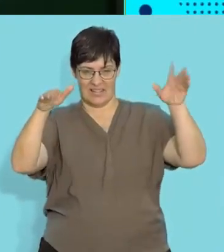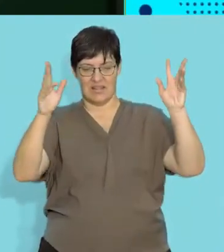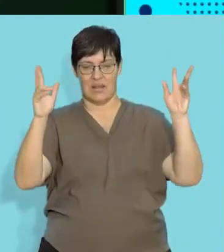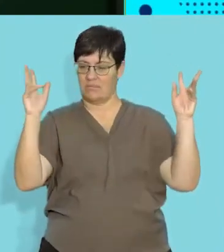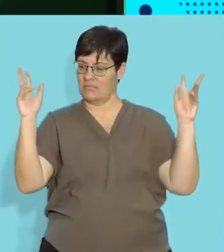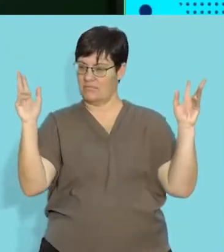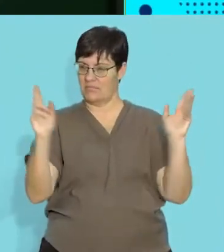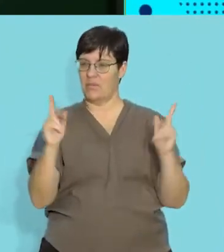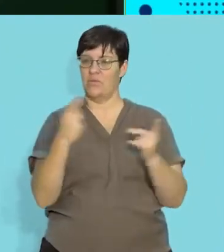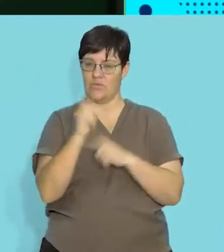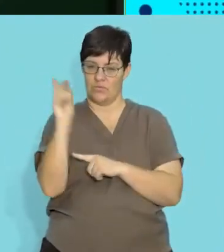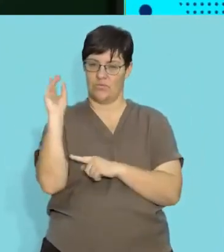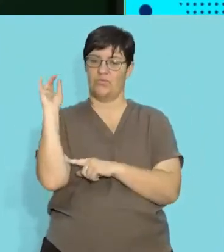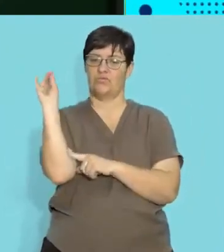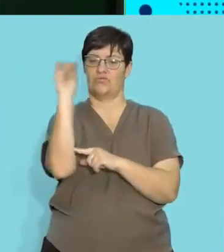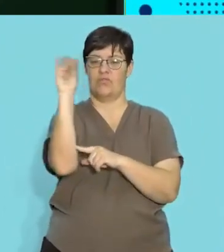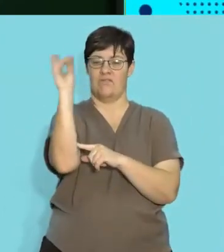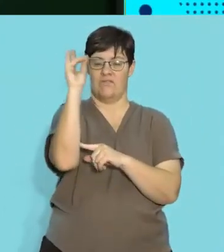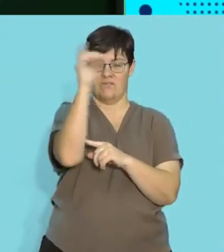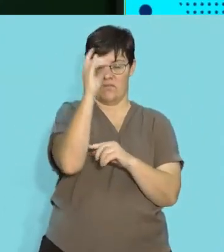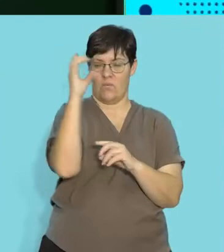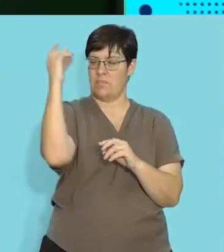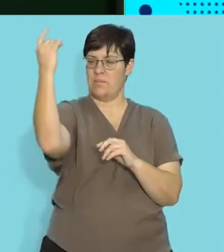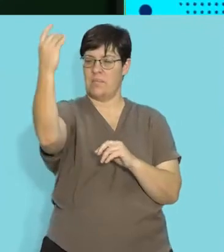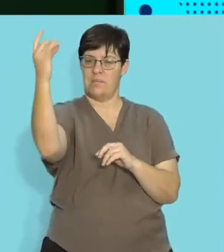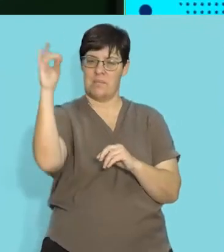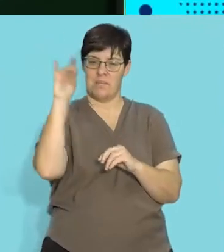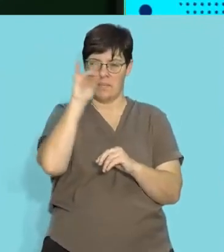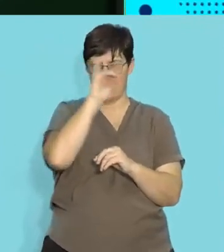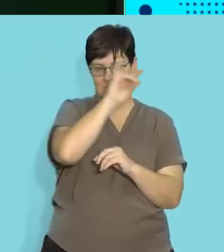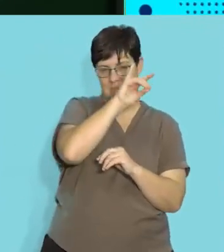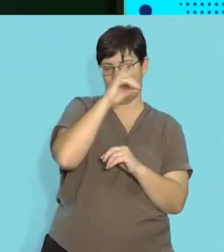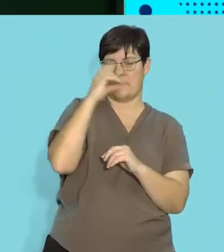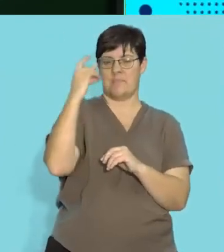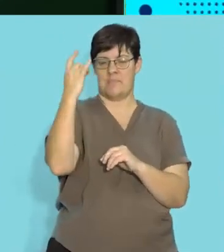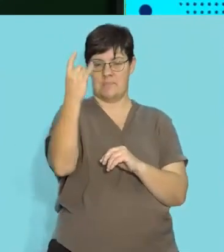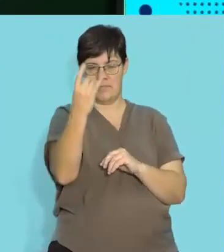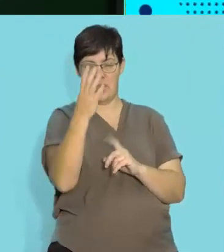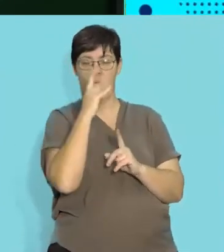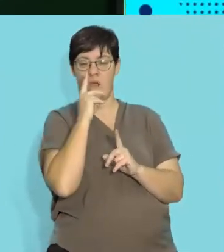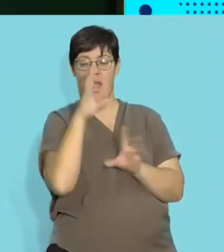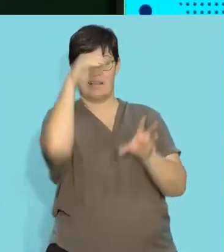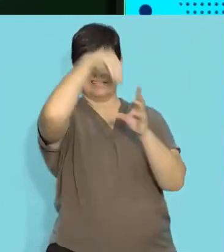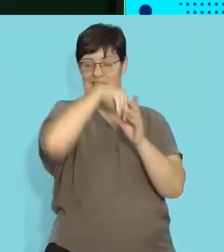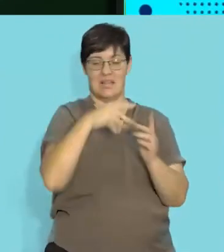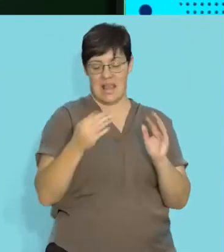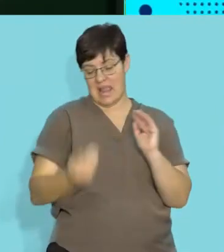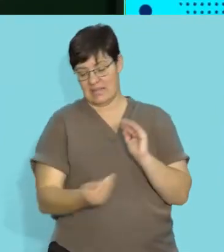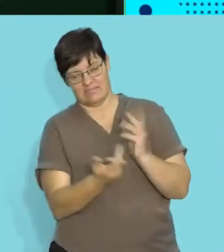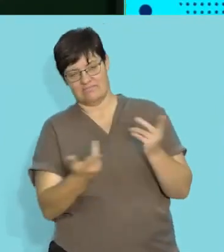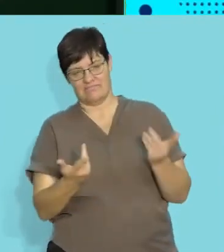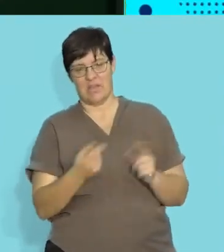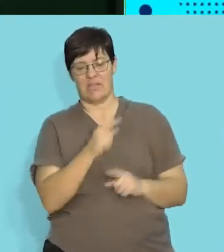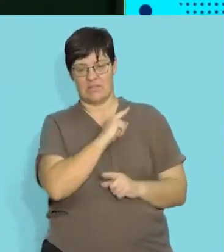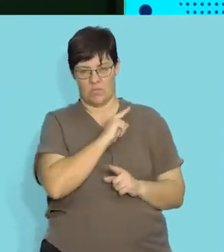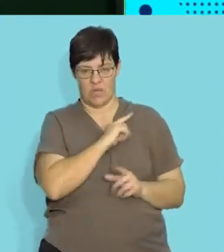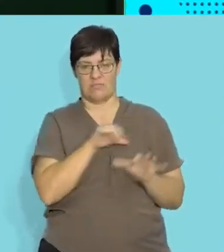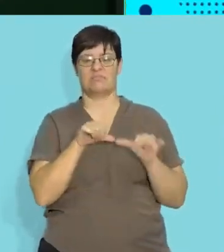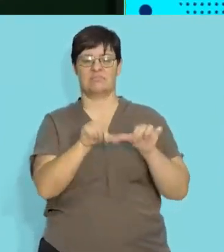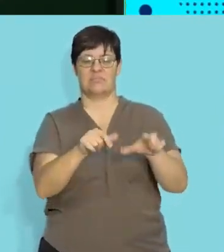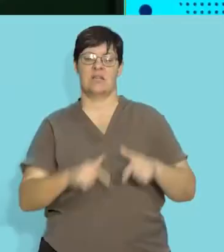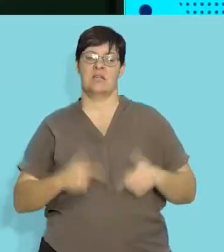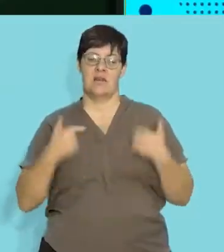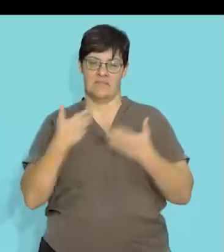manicured by the giraffes because they kind of chew on the tips that are on the edges. And that's how these acacia trees are able to